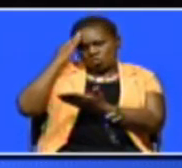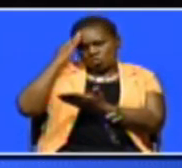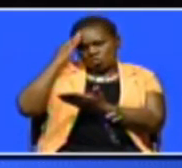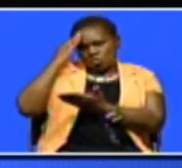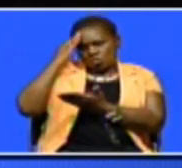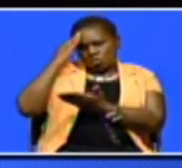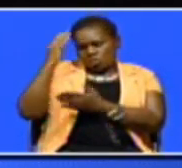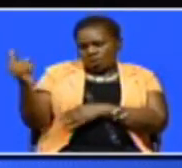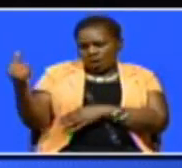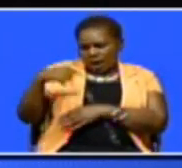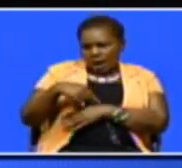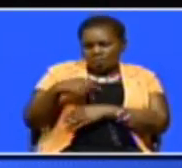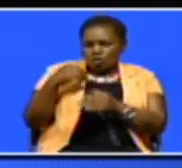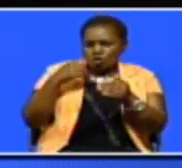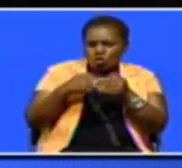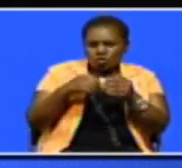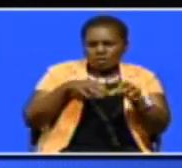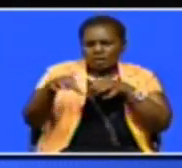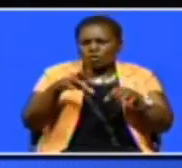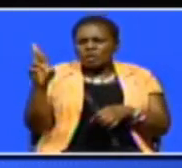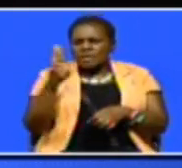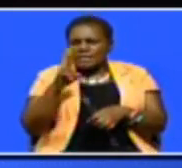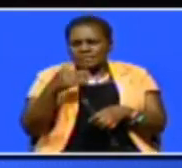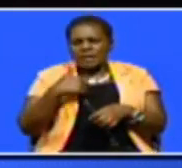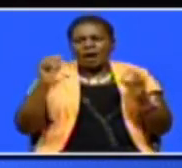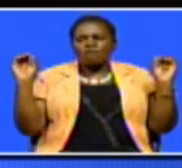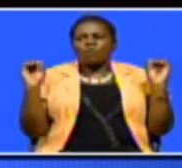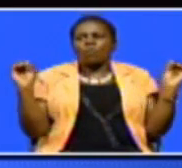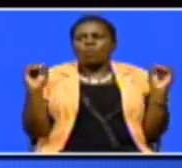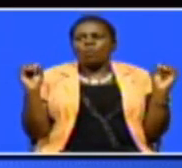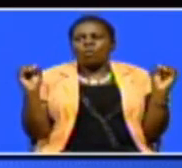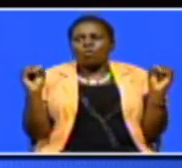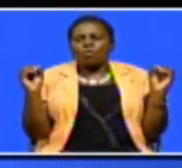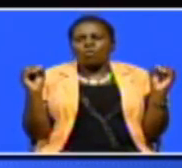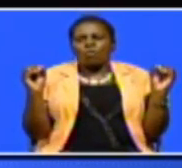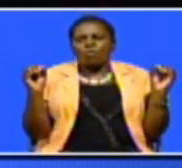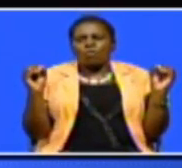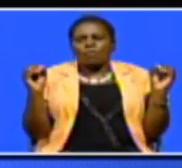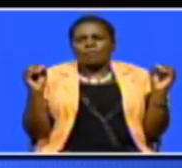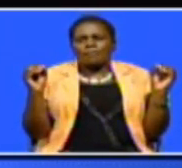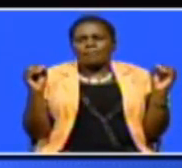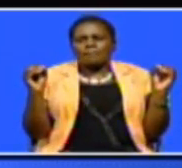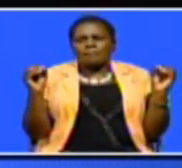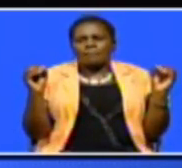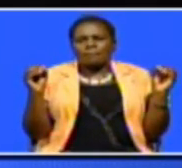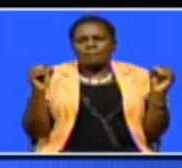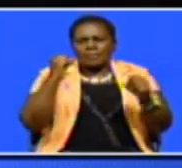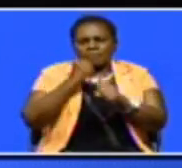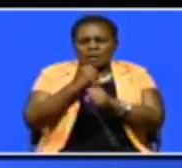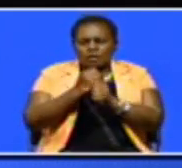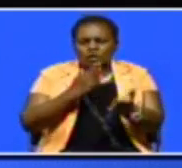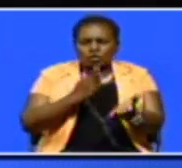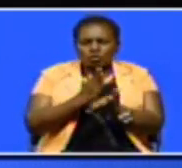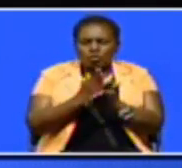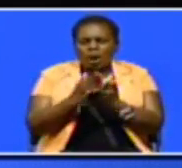able to approach the animal without putting themselves at risk of maybe attack of the animal, or even ensuring that they